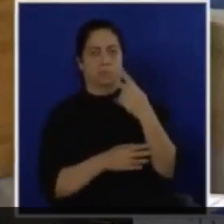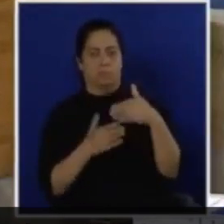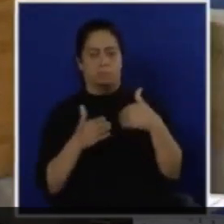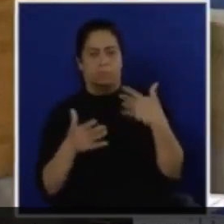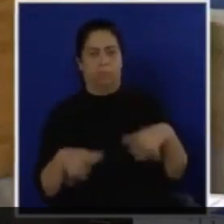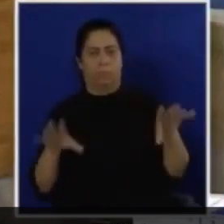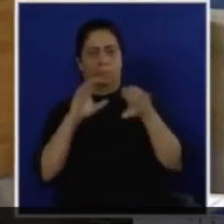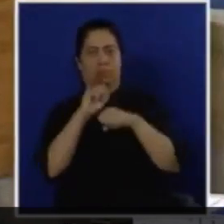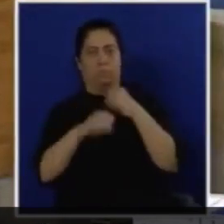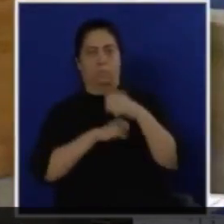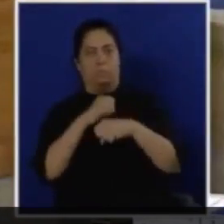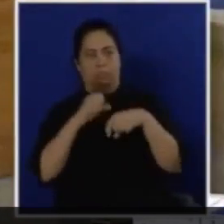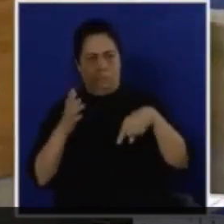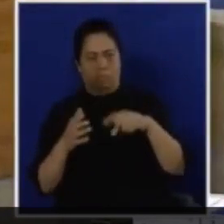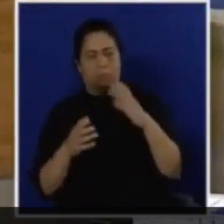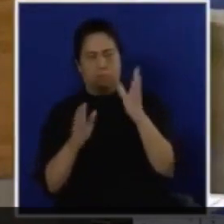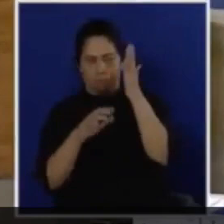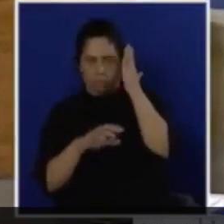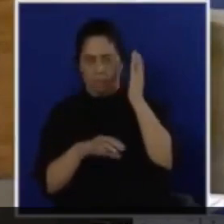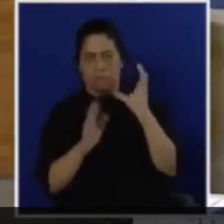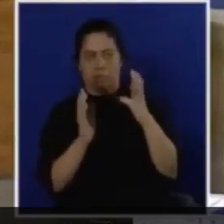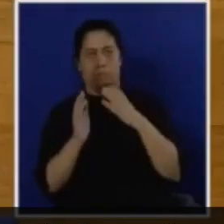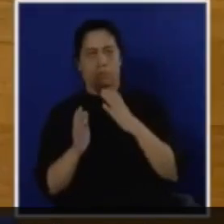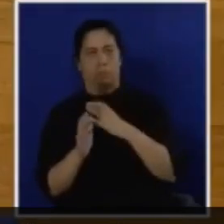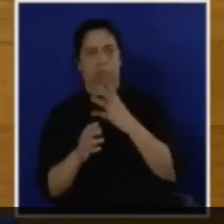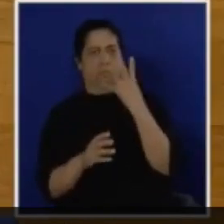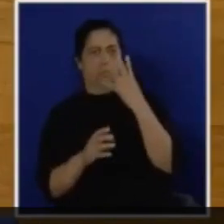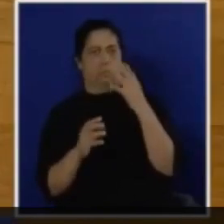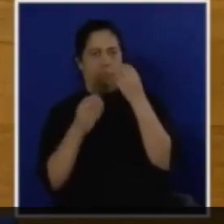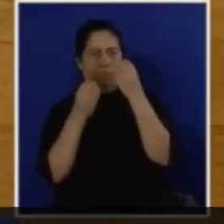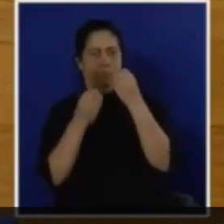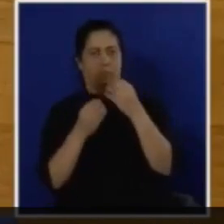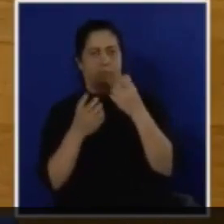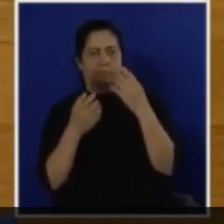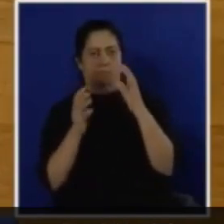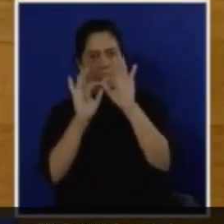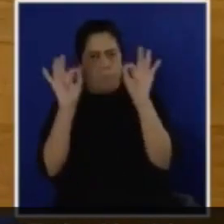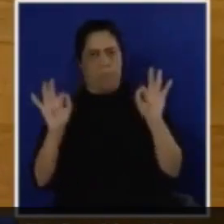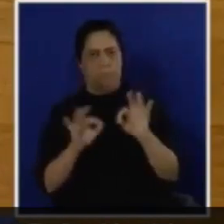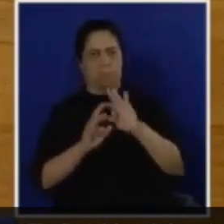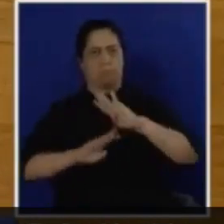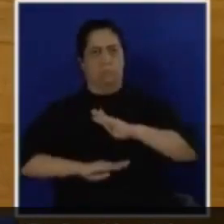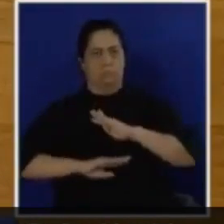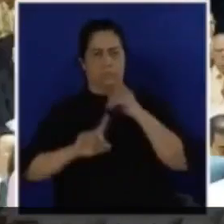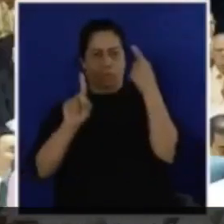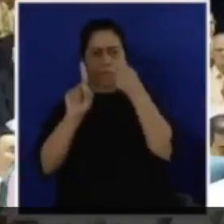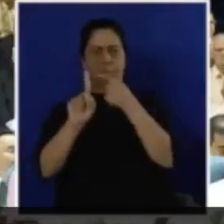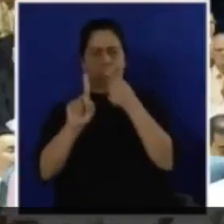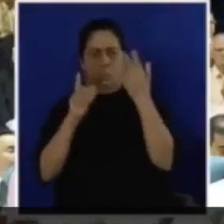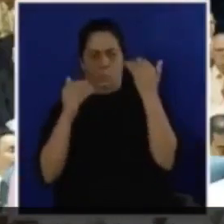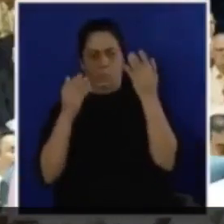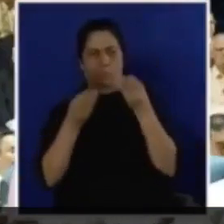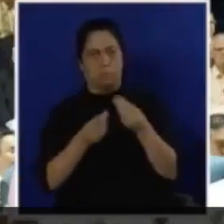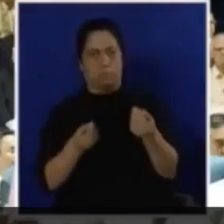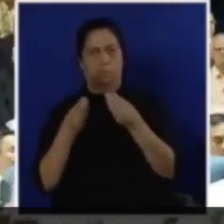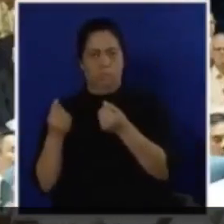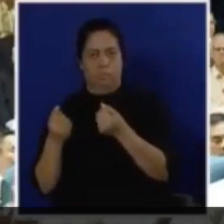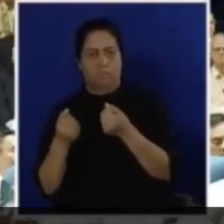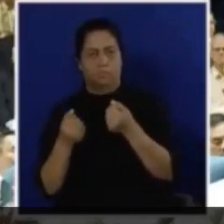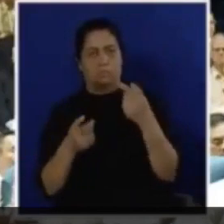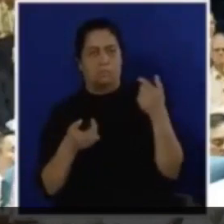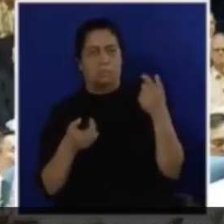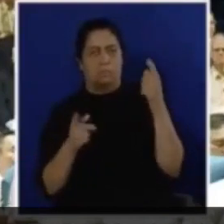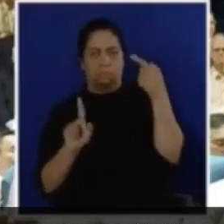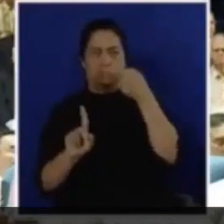ends. I urge Congress to pass it in form that satisfies our goals and serves the